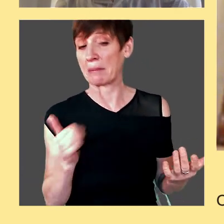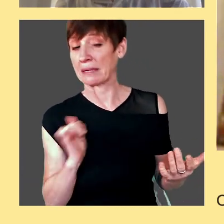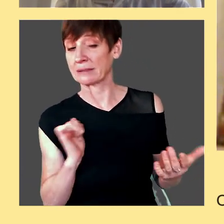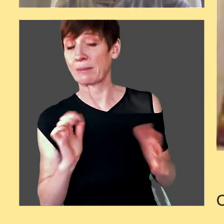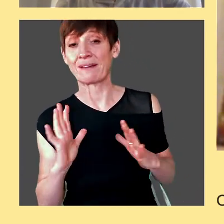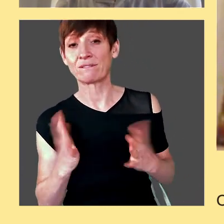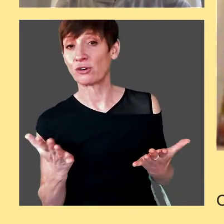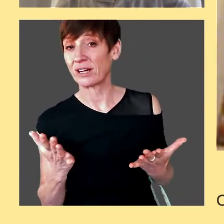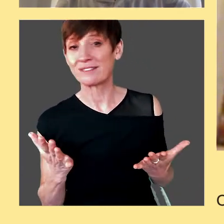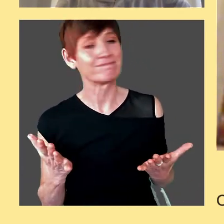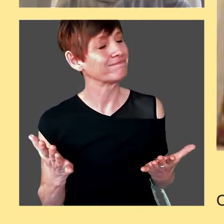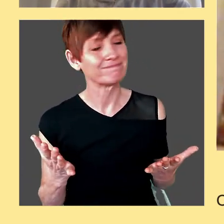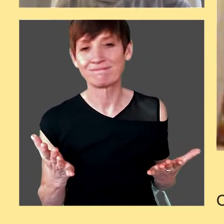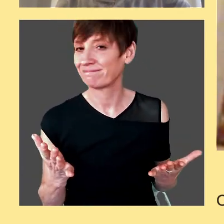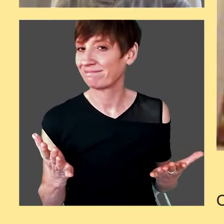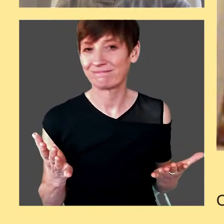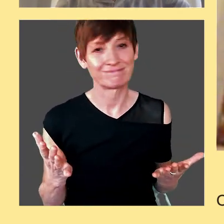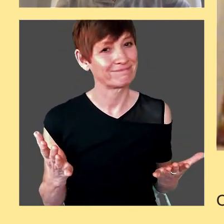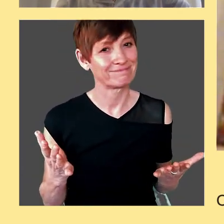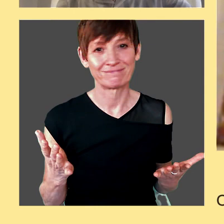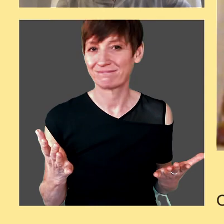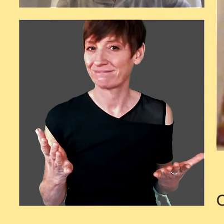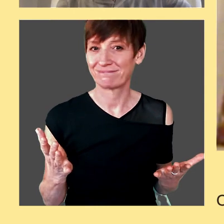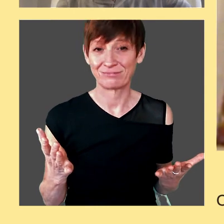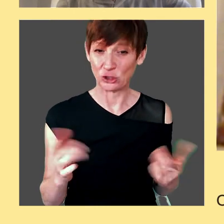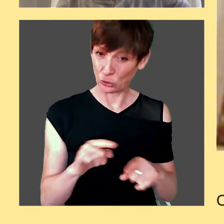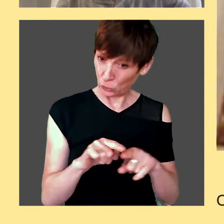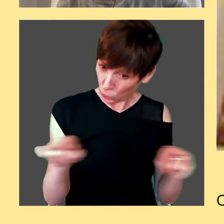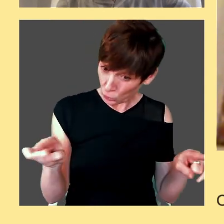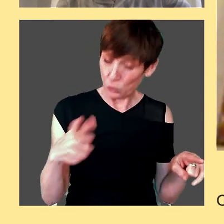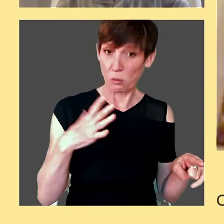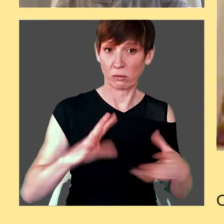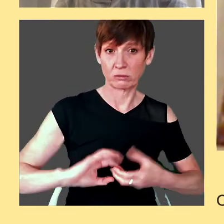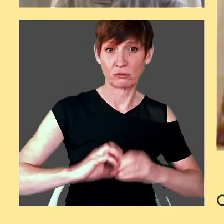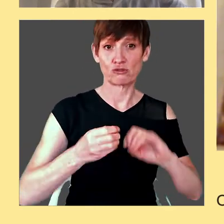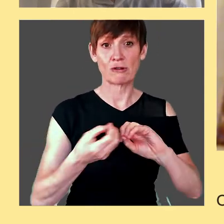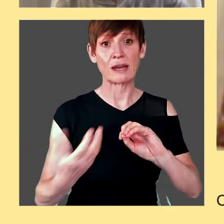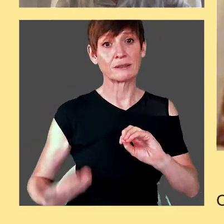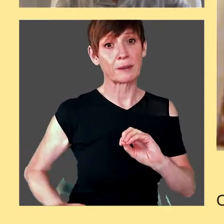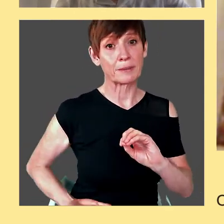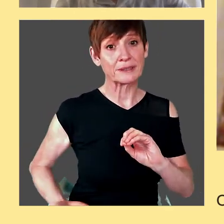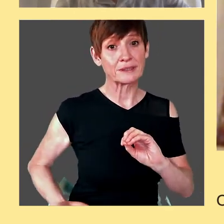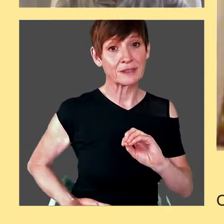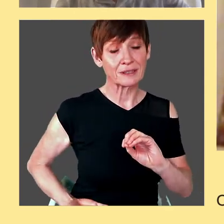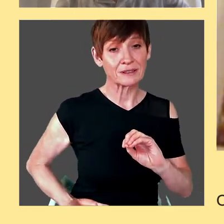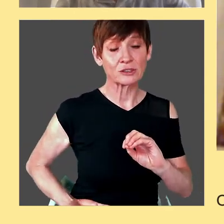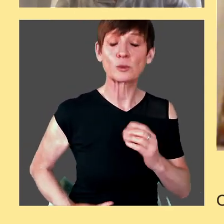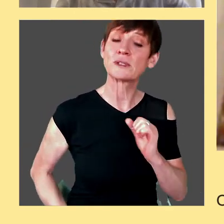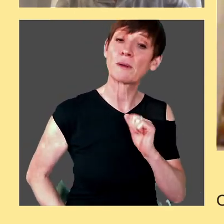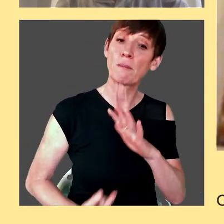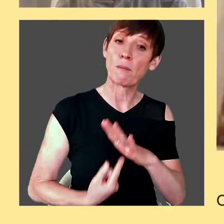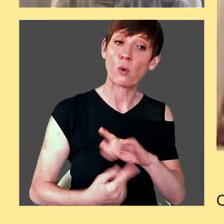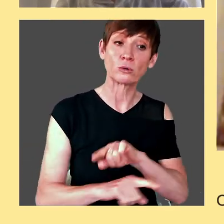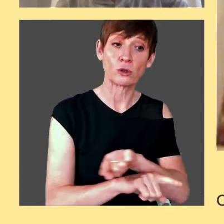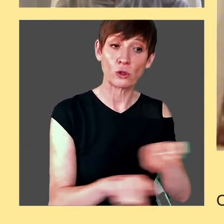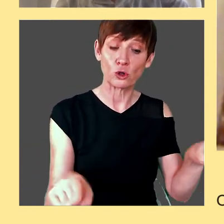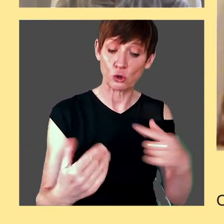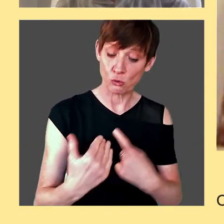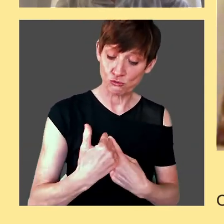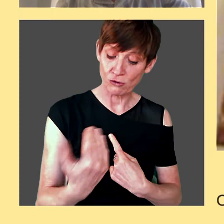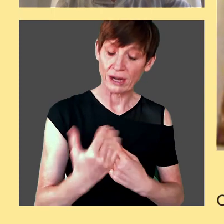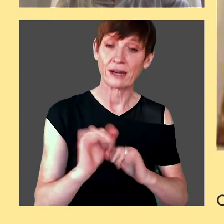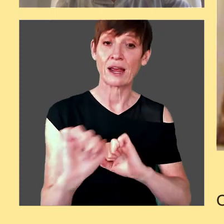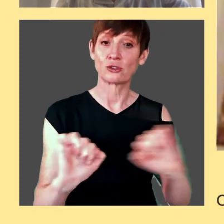then they start, this is kind of be a business, you know. And you have to know your value, and your time is not